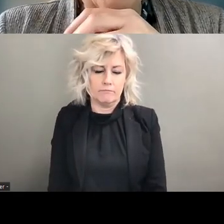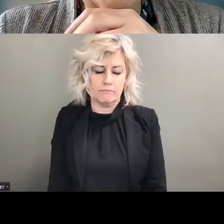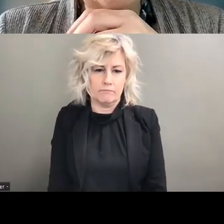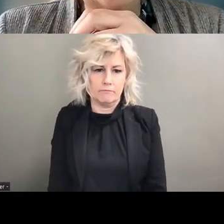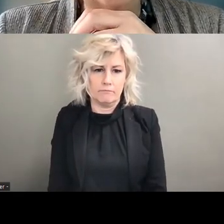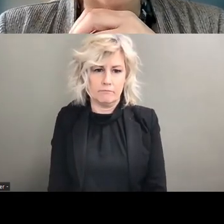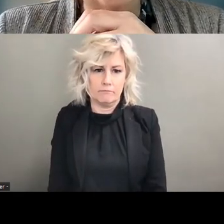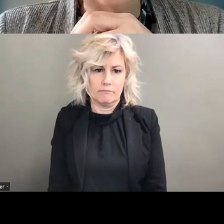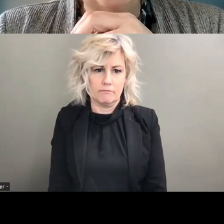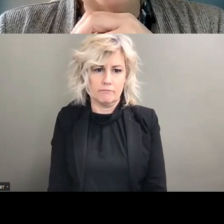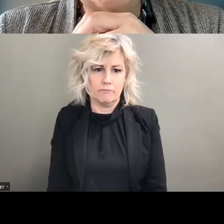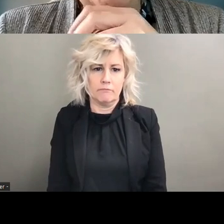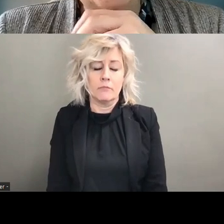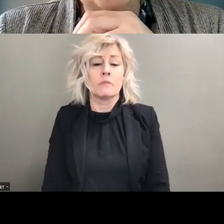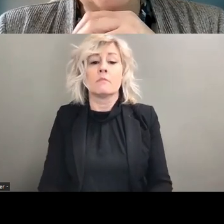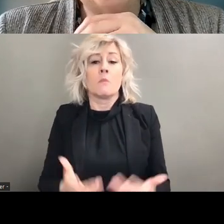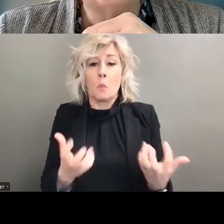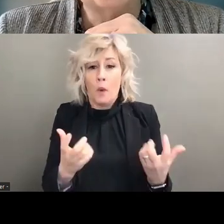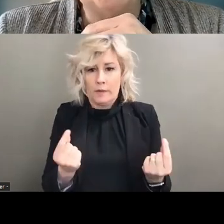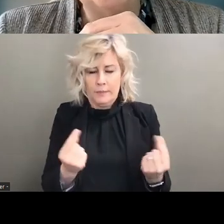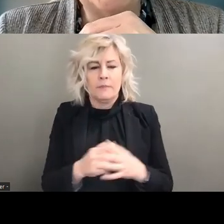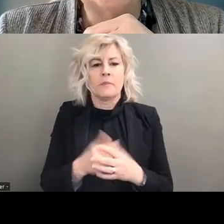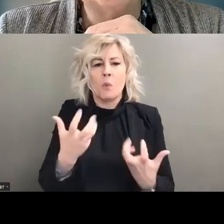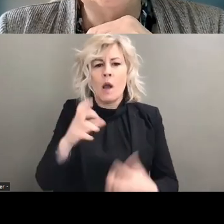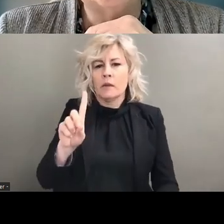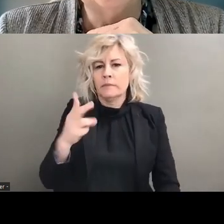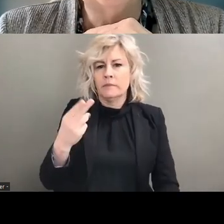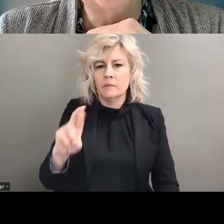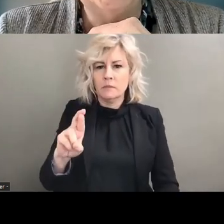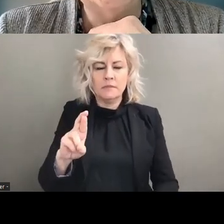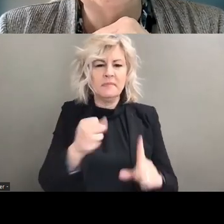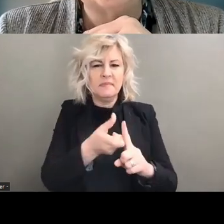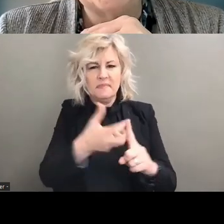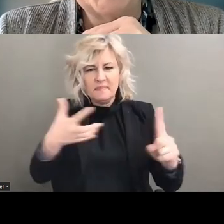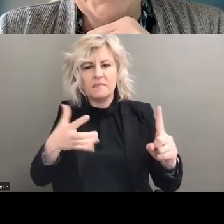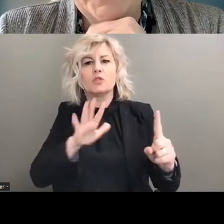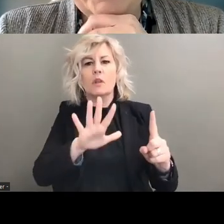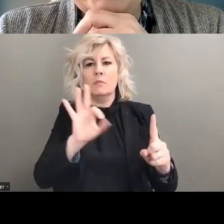But we want to do is to build out, we want DHR to build out its foster care.